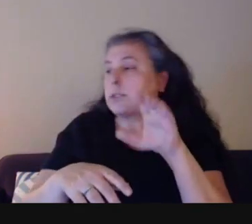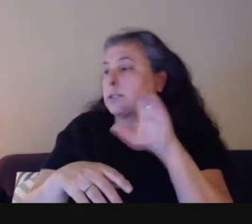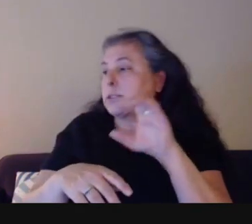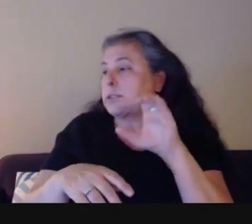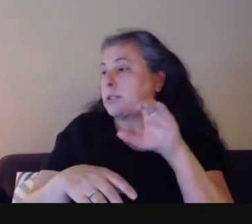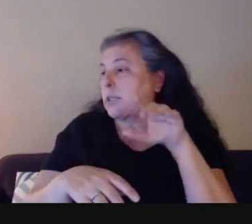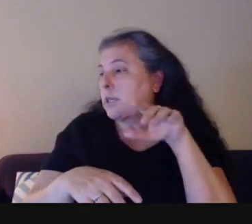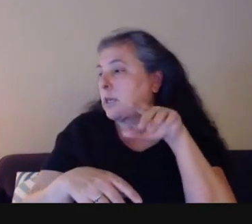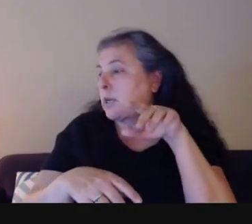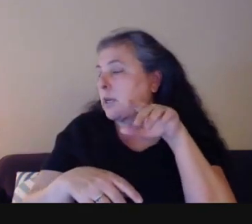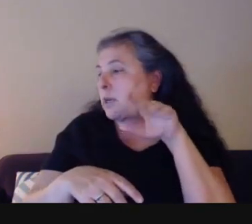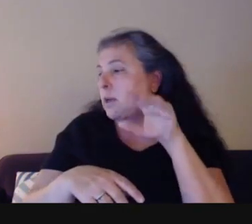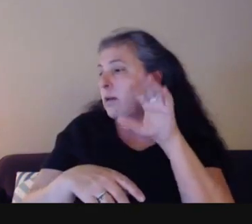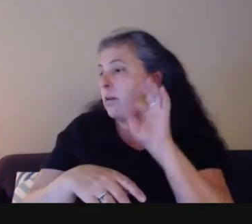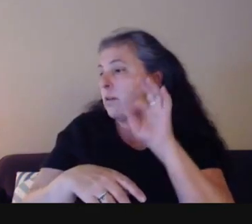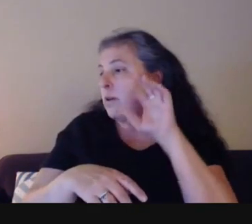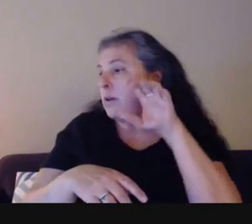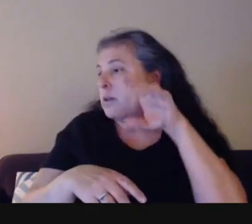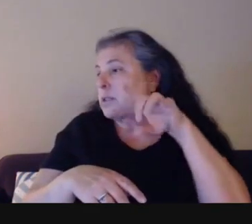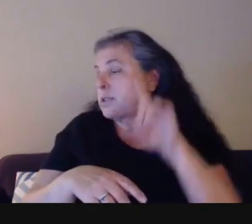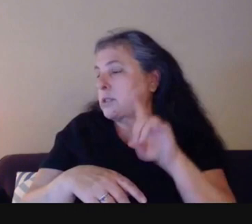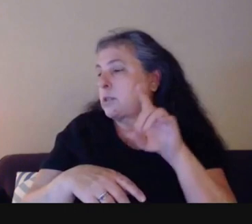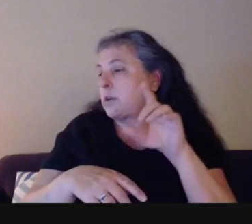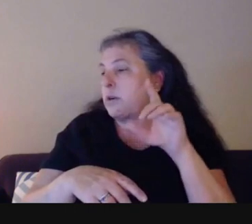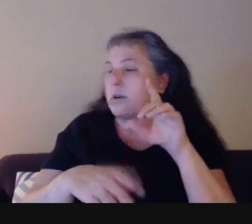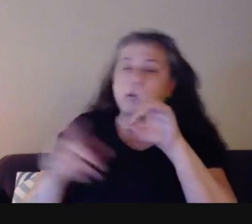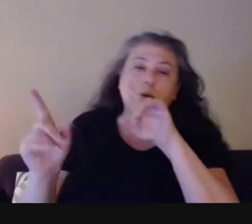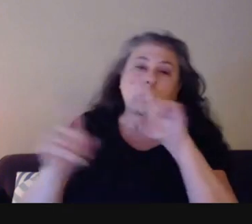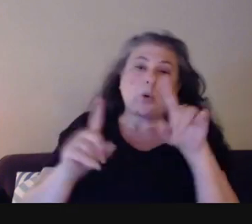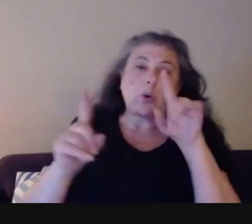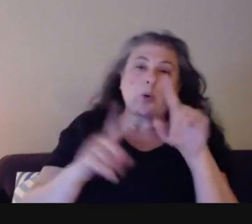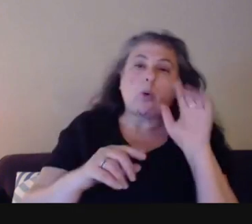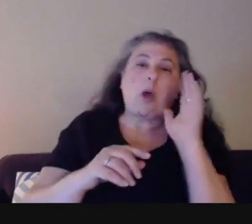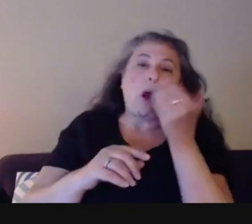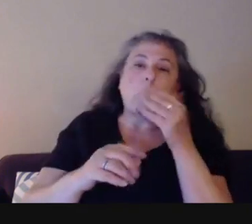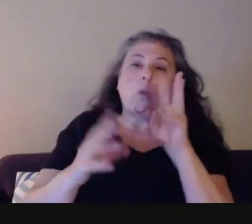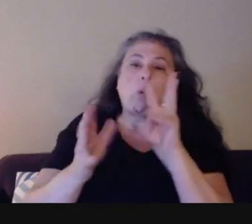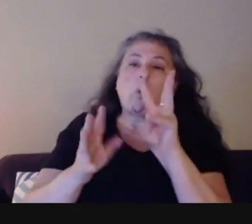us on social media or visit museumofthegrandprairie.org or